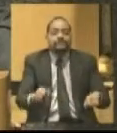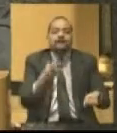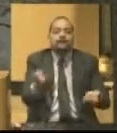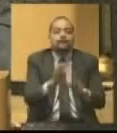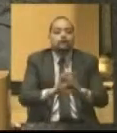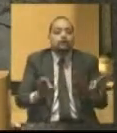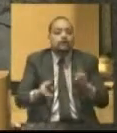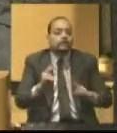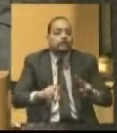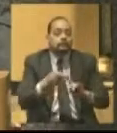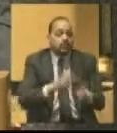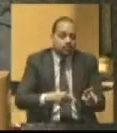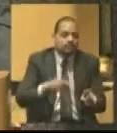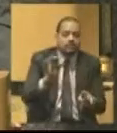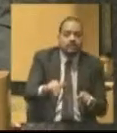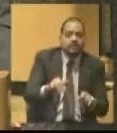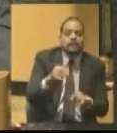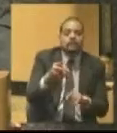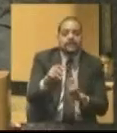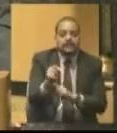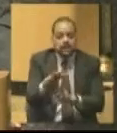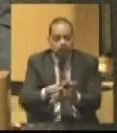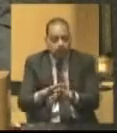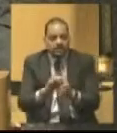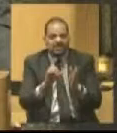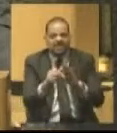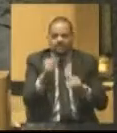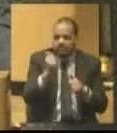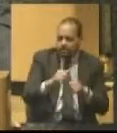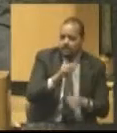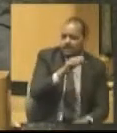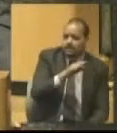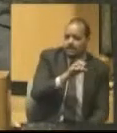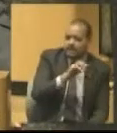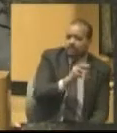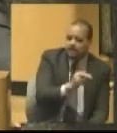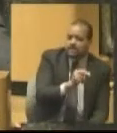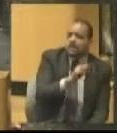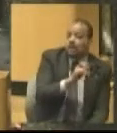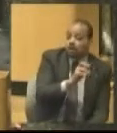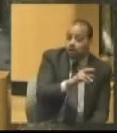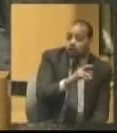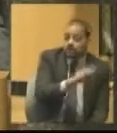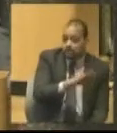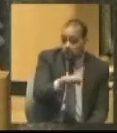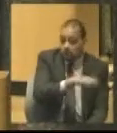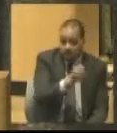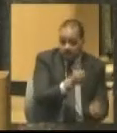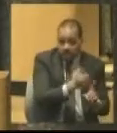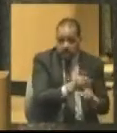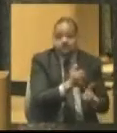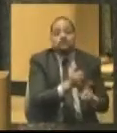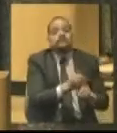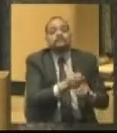Louisiana. Transferred from Virginia, our old friend Benjamin Butler took control of the area, but he was not sure whether the tens of